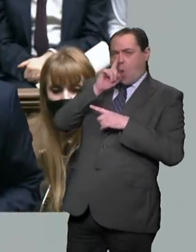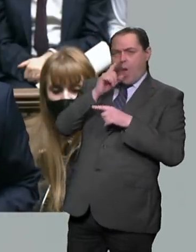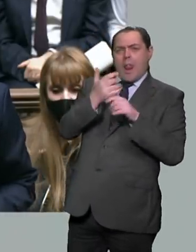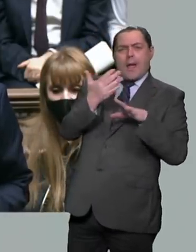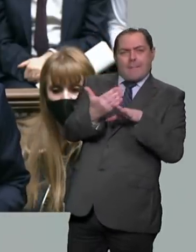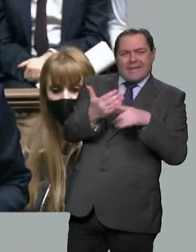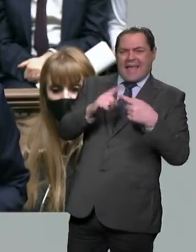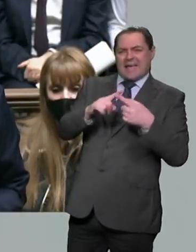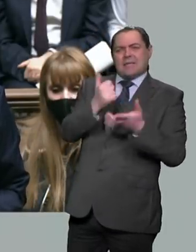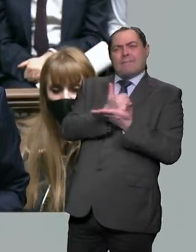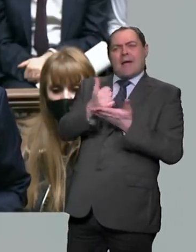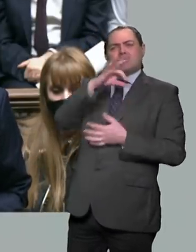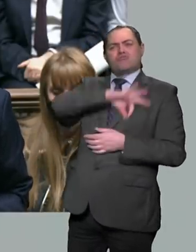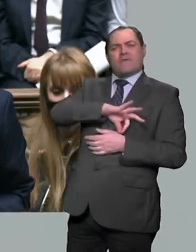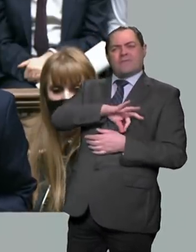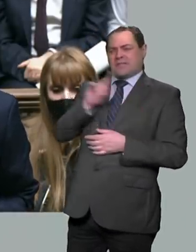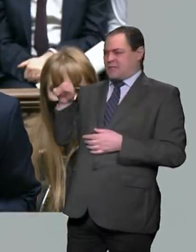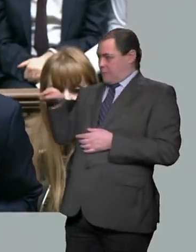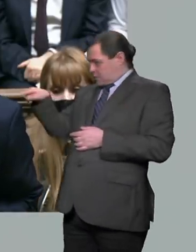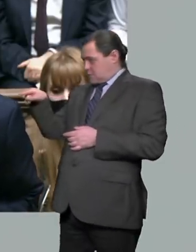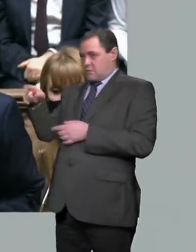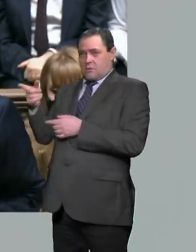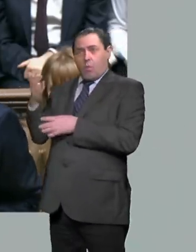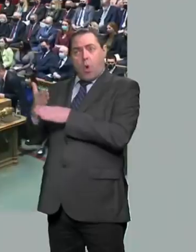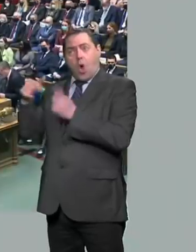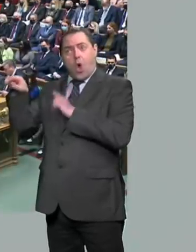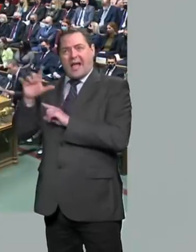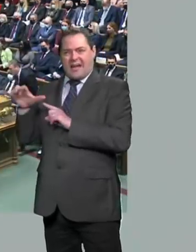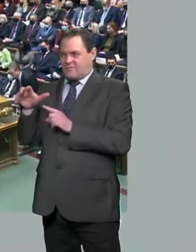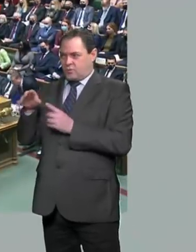bank profits while putting taxes up on working people?